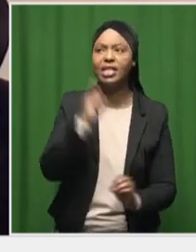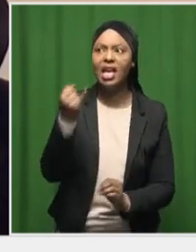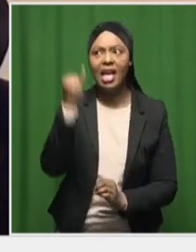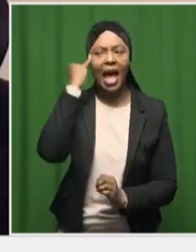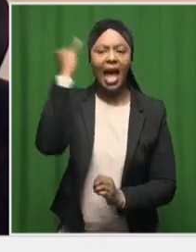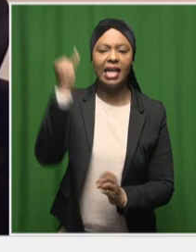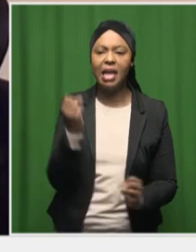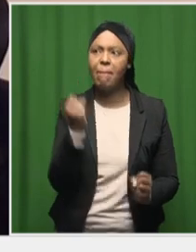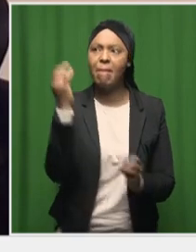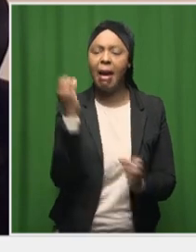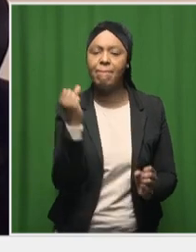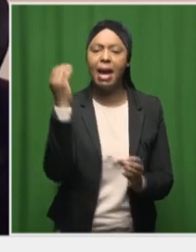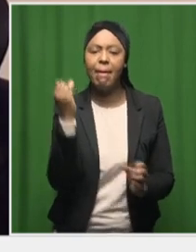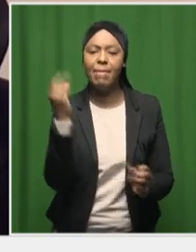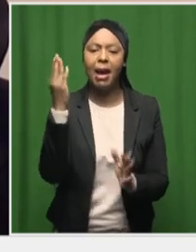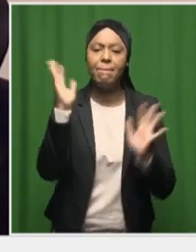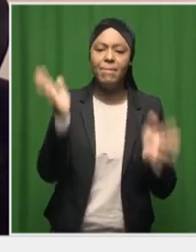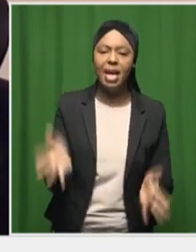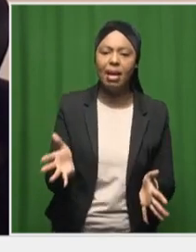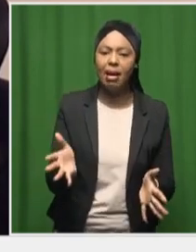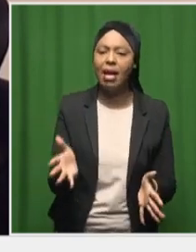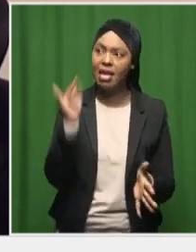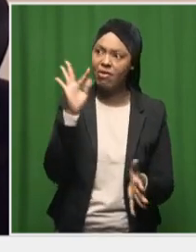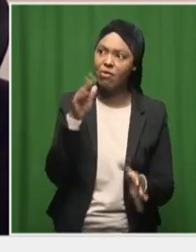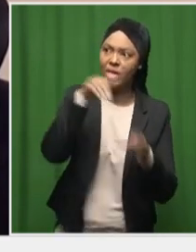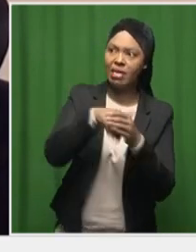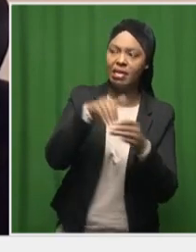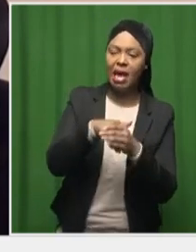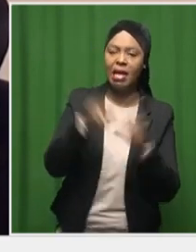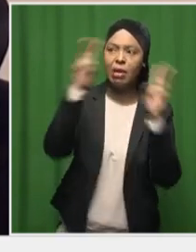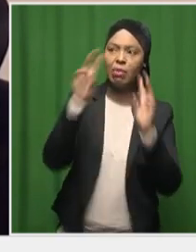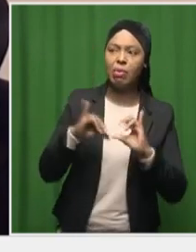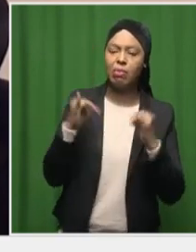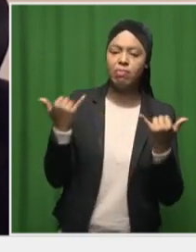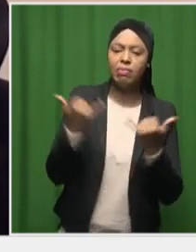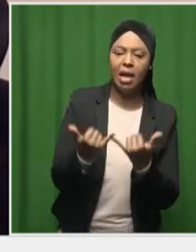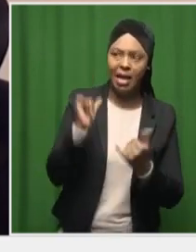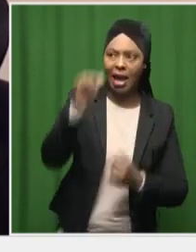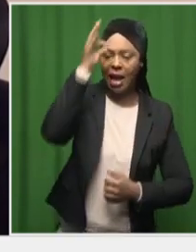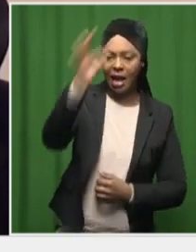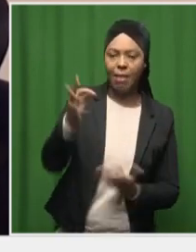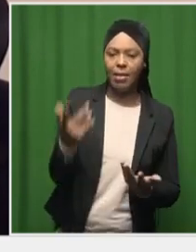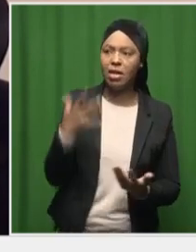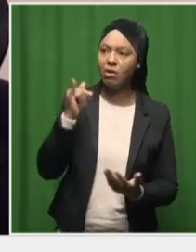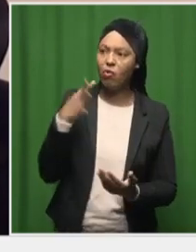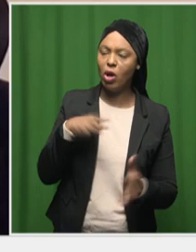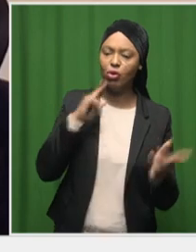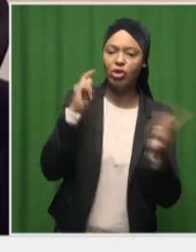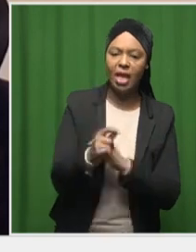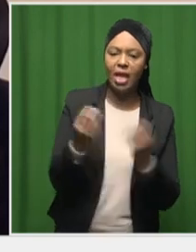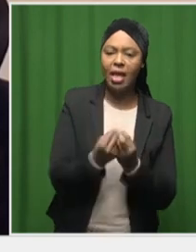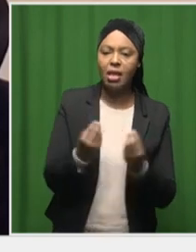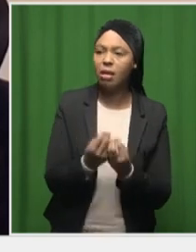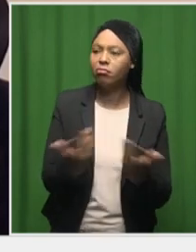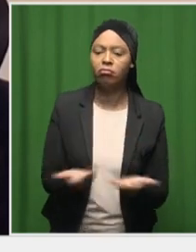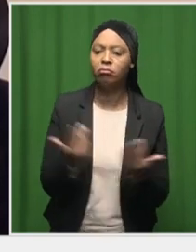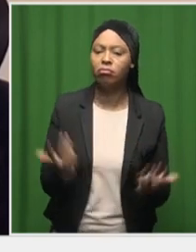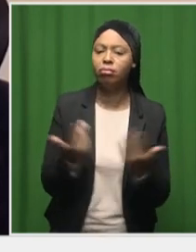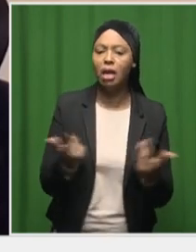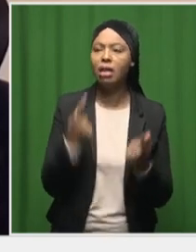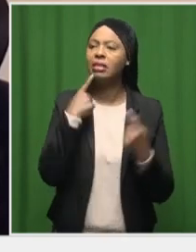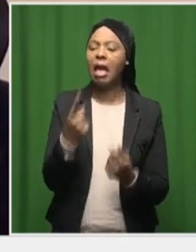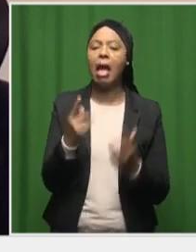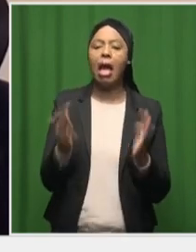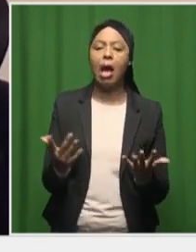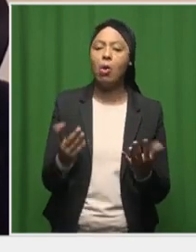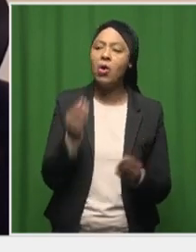ideas of what it is like to go into one of these entities to try and change things. And you, as you keep saying, it is not difficult